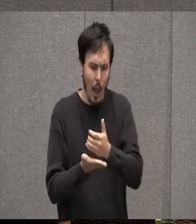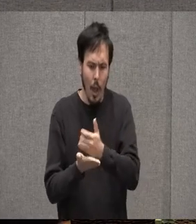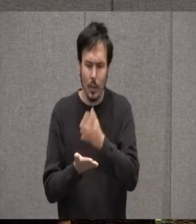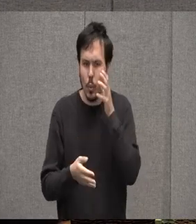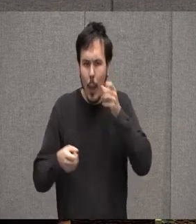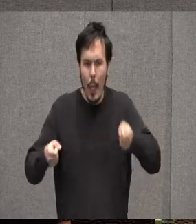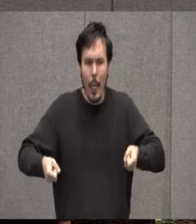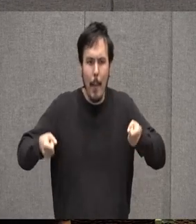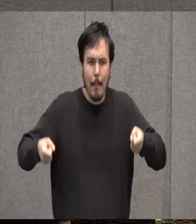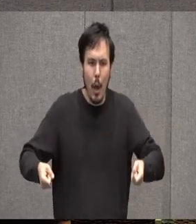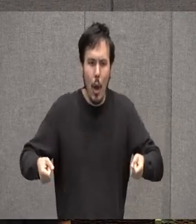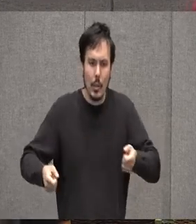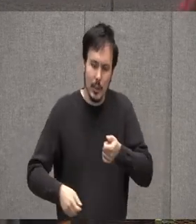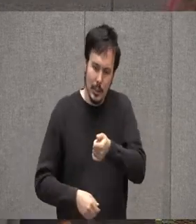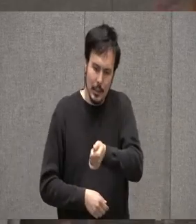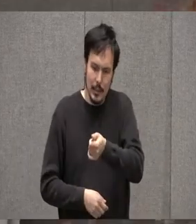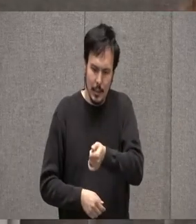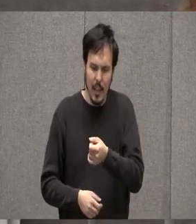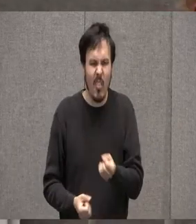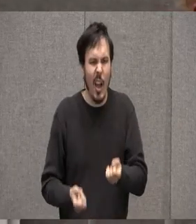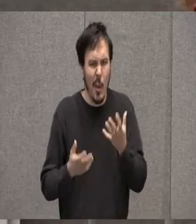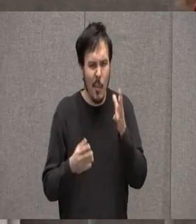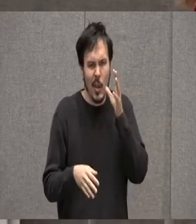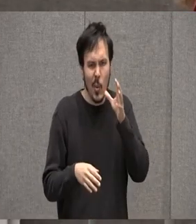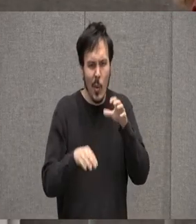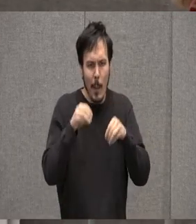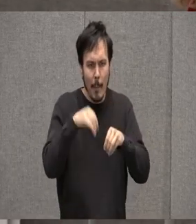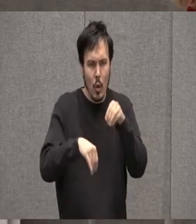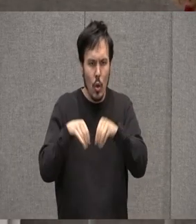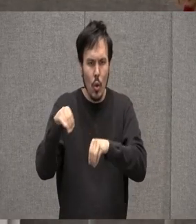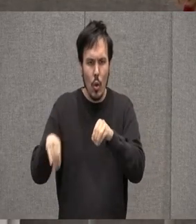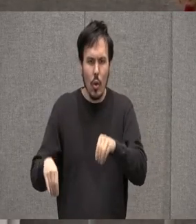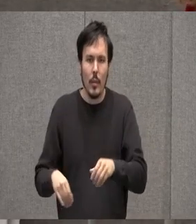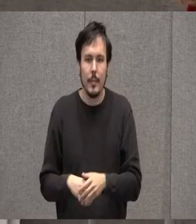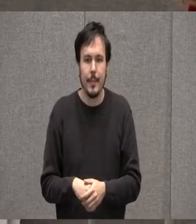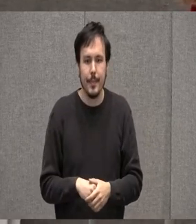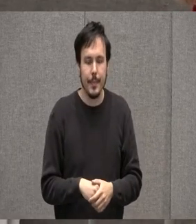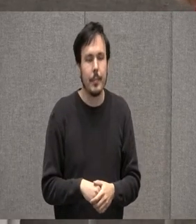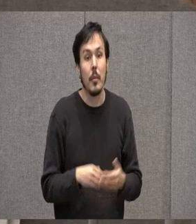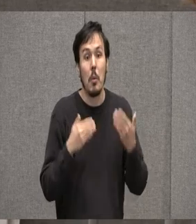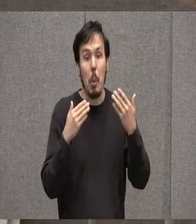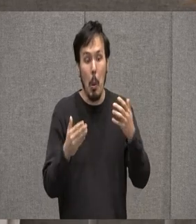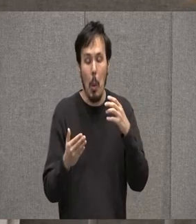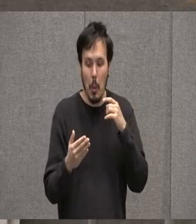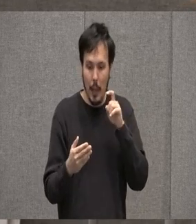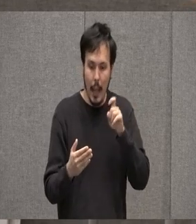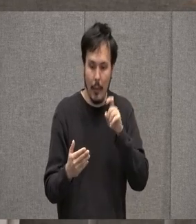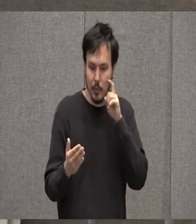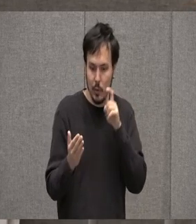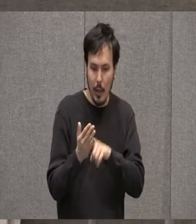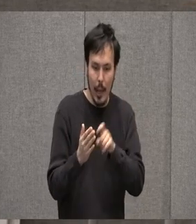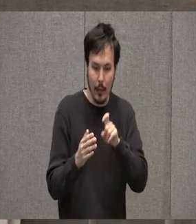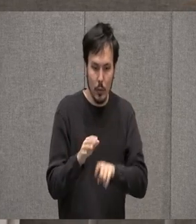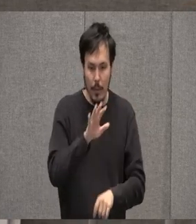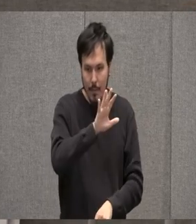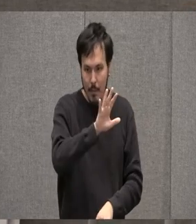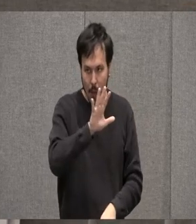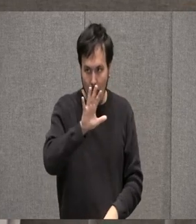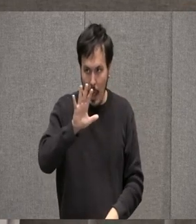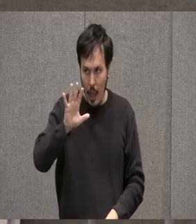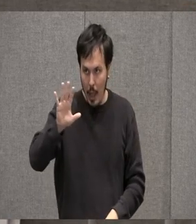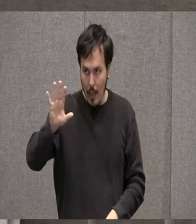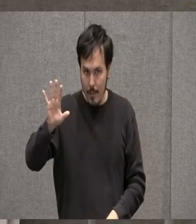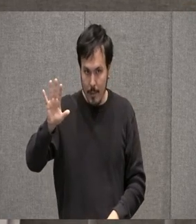how you figured that out. We went ahead and we noticed that we had to go 5 going across